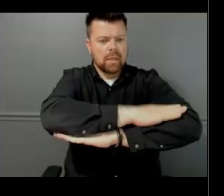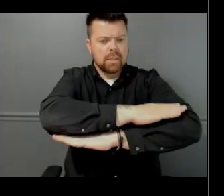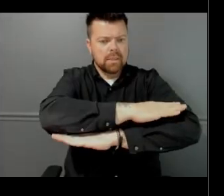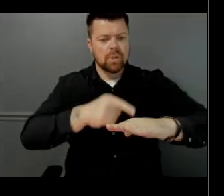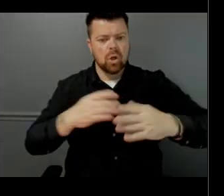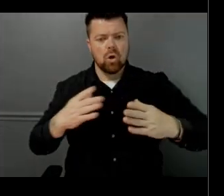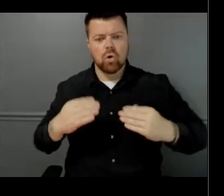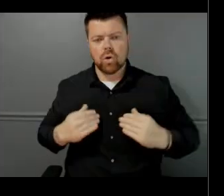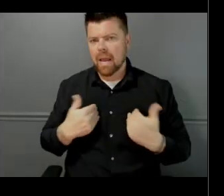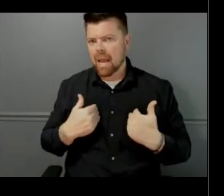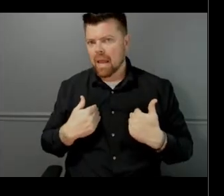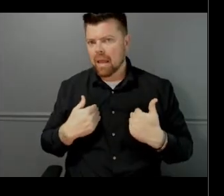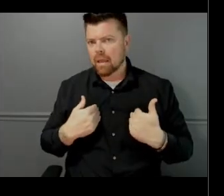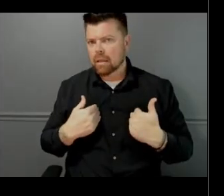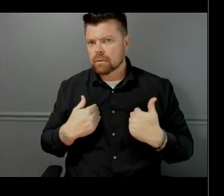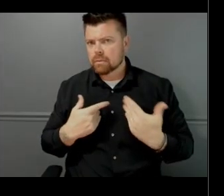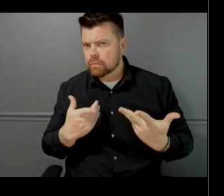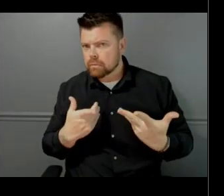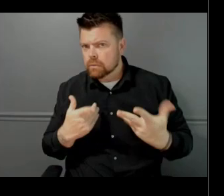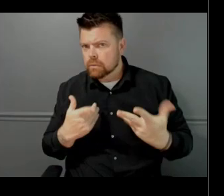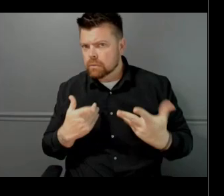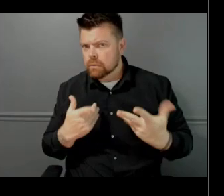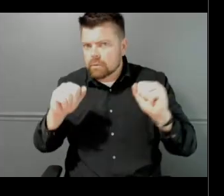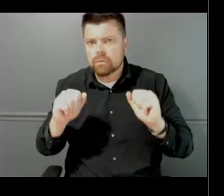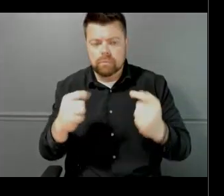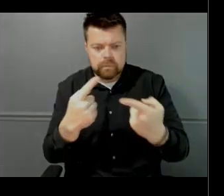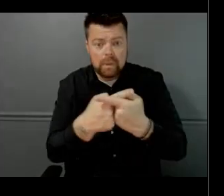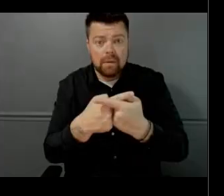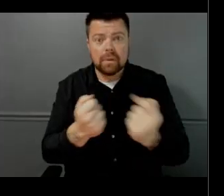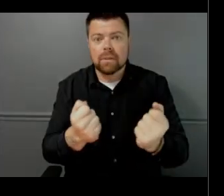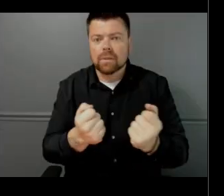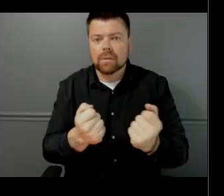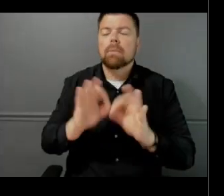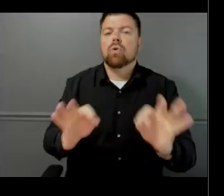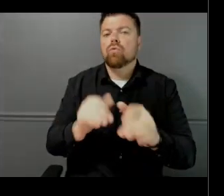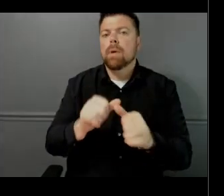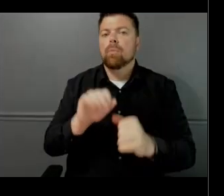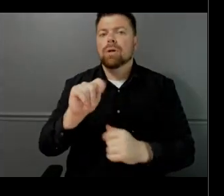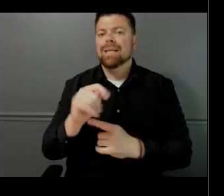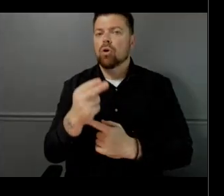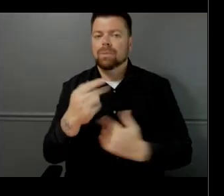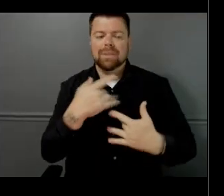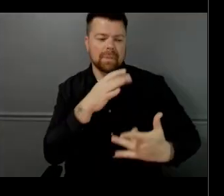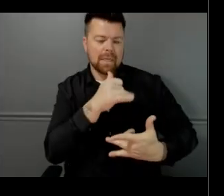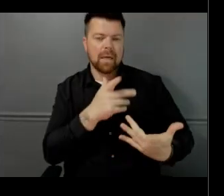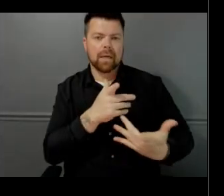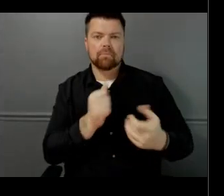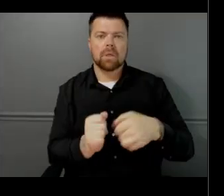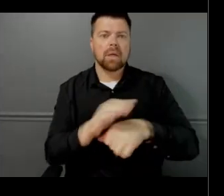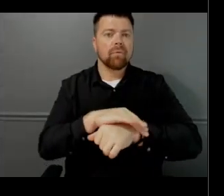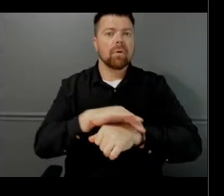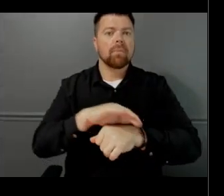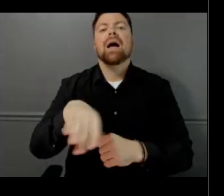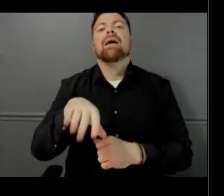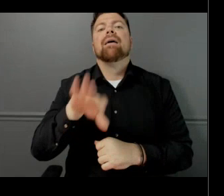So it is important to keep in mind that townhomes are usually not covered by the Fair Housing